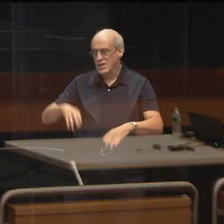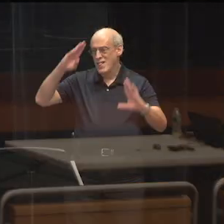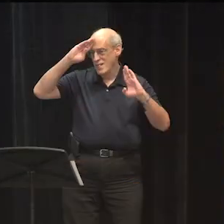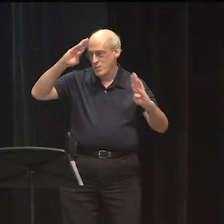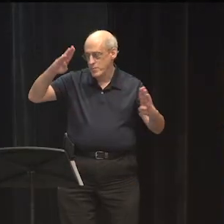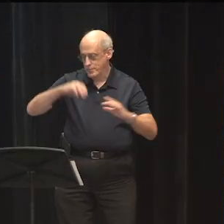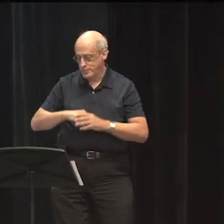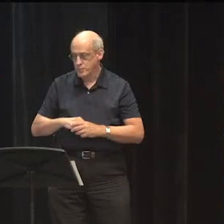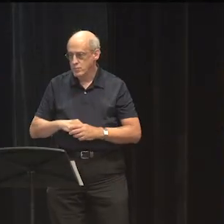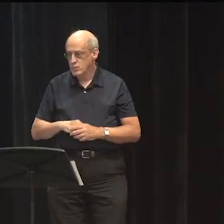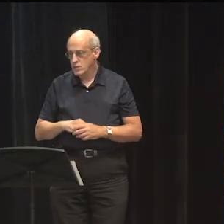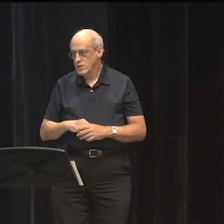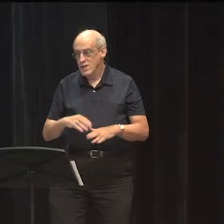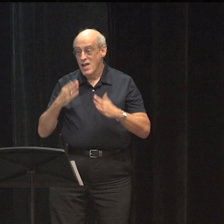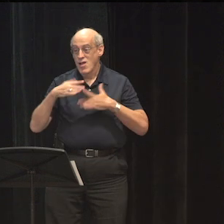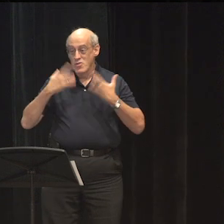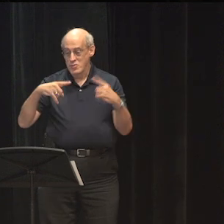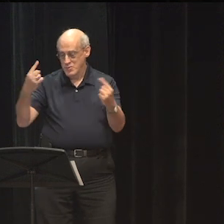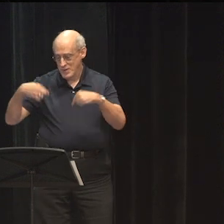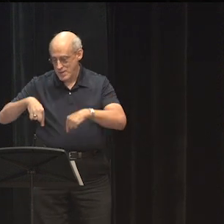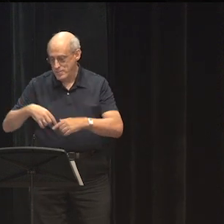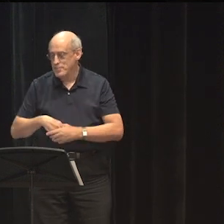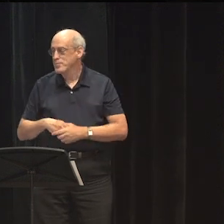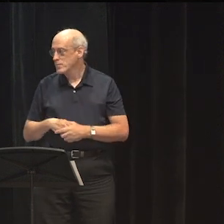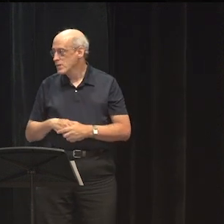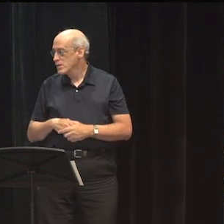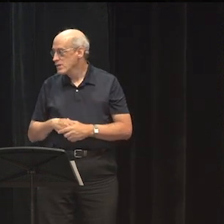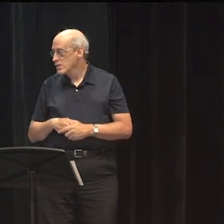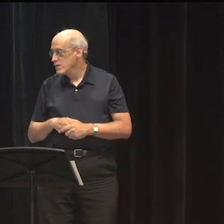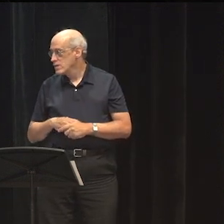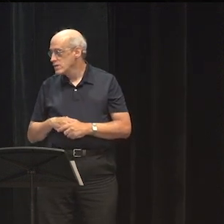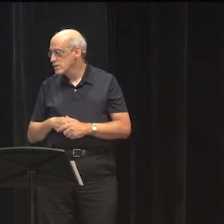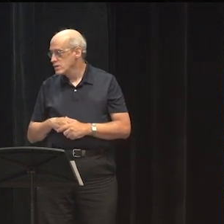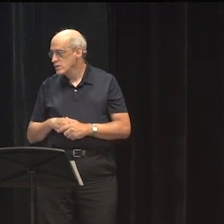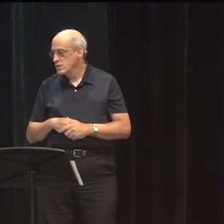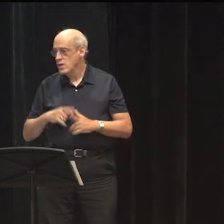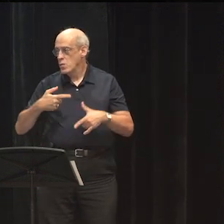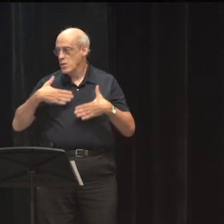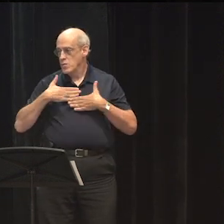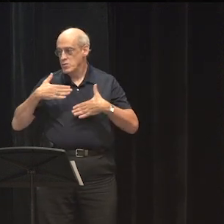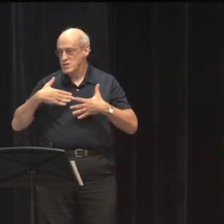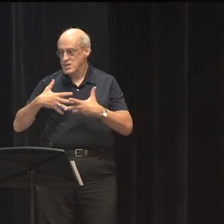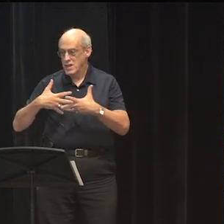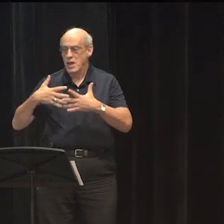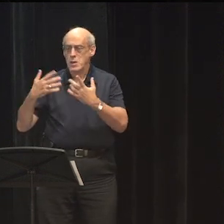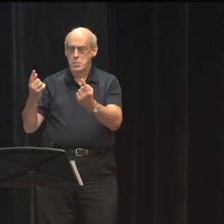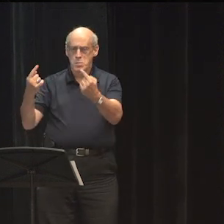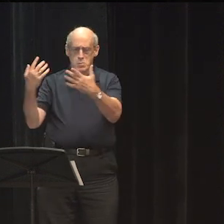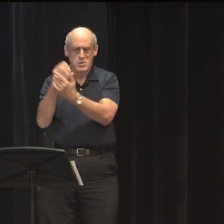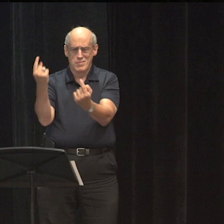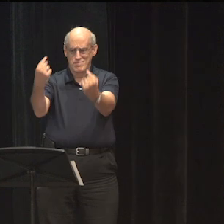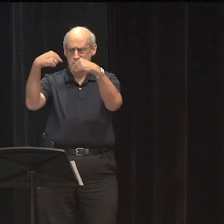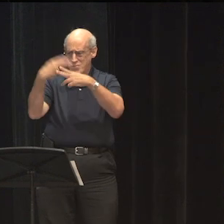Hi, everyone. I'm glad you're here tonight. So, you appreciate your taking your time to